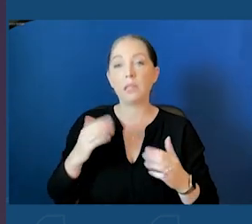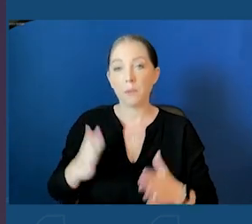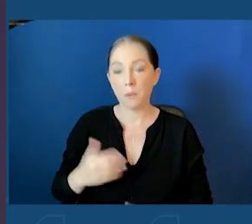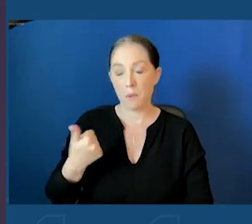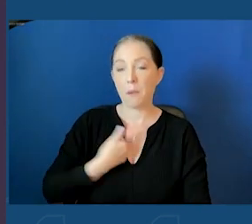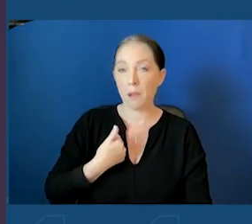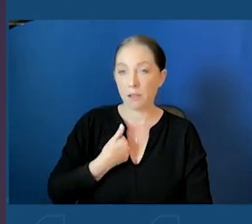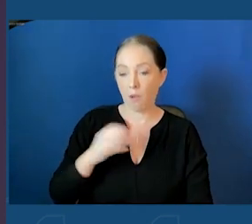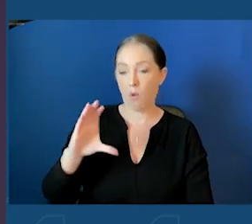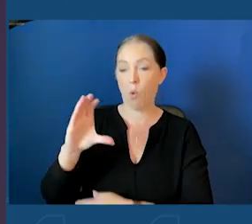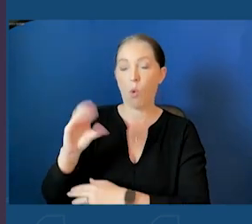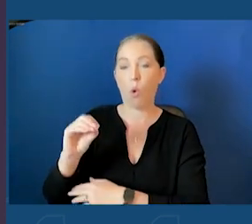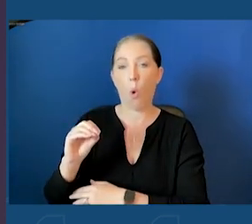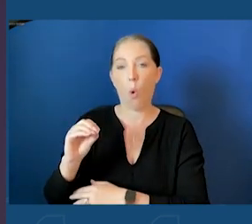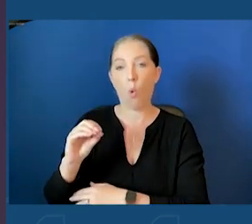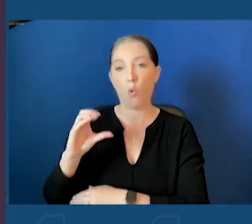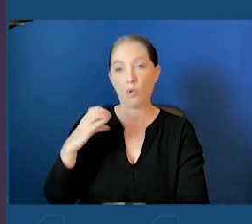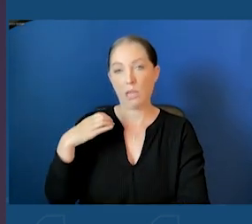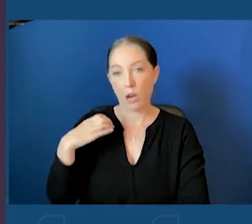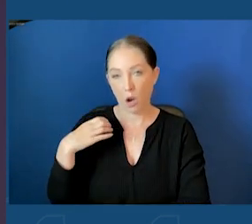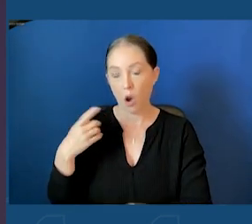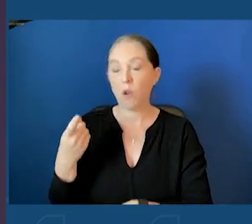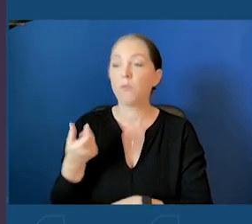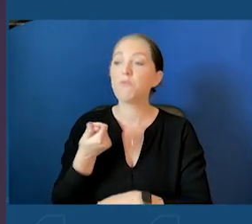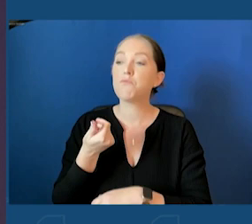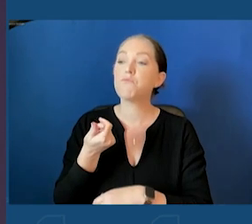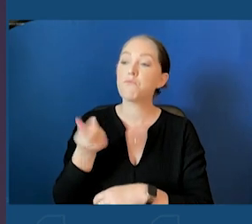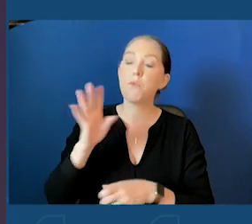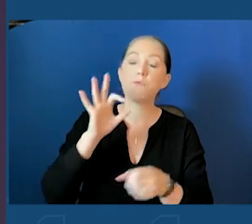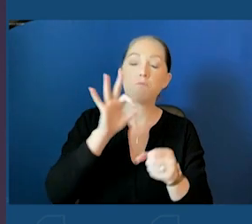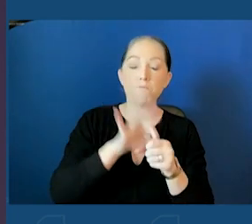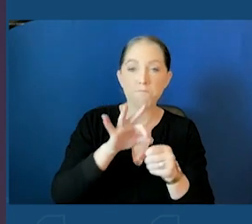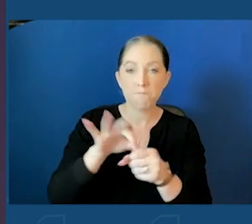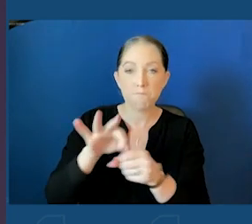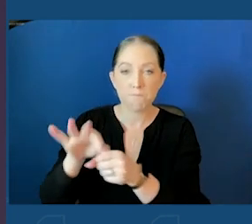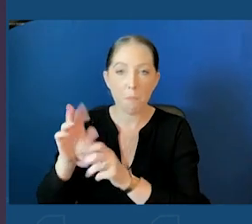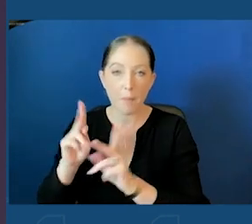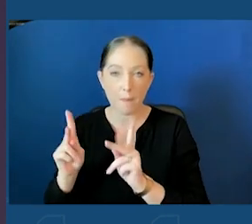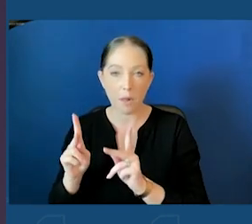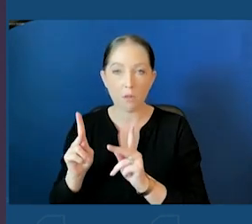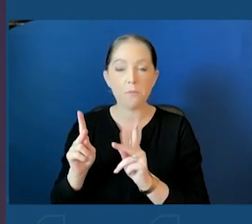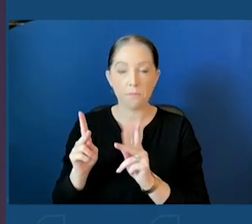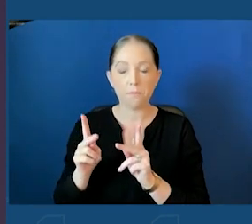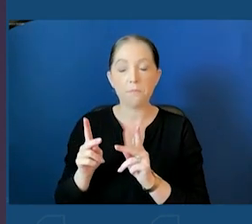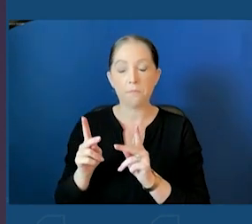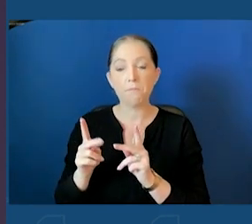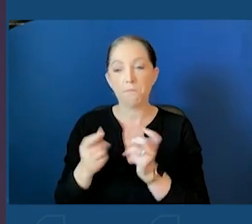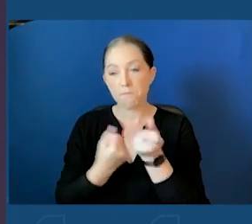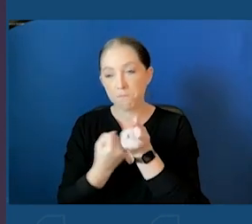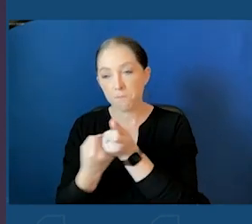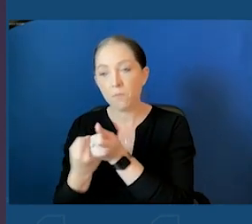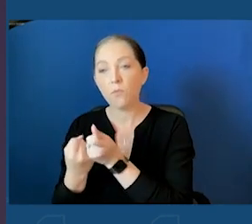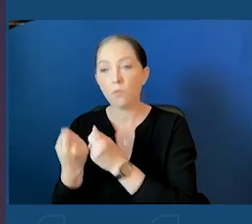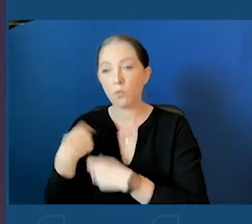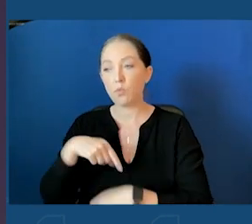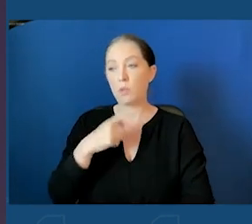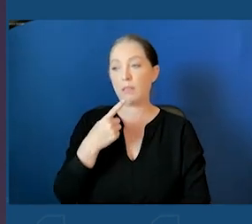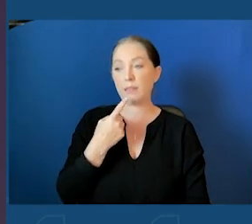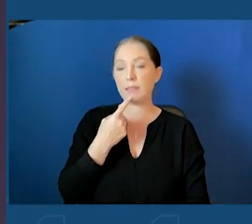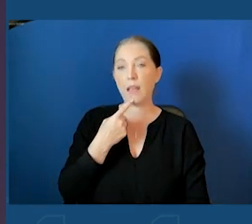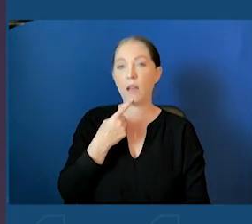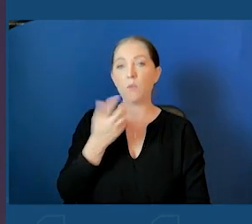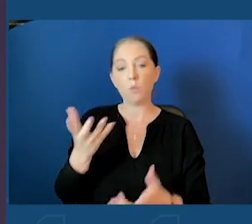co-chaired, with a number of the elected officials, and we said we were going to try to